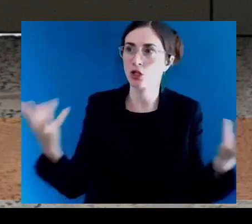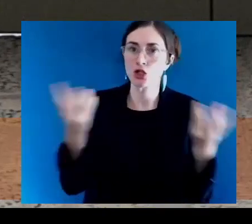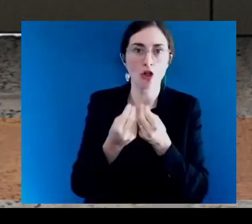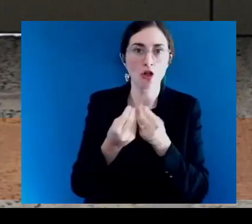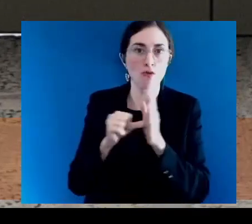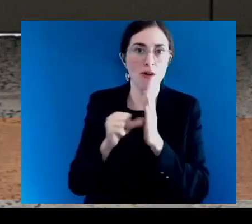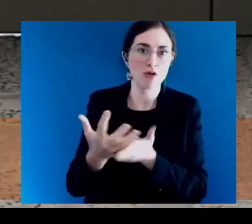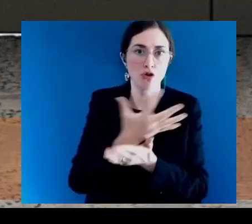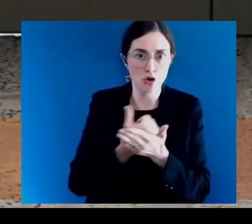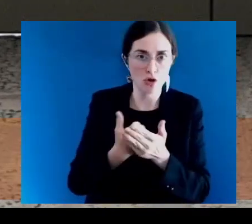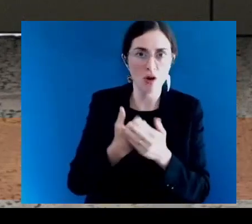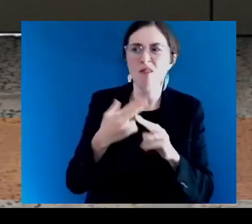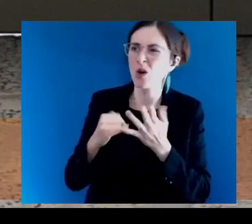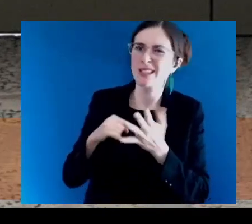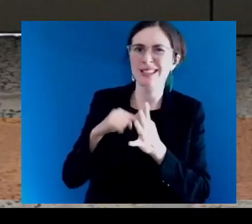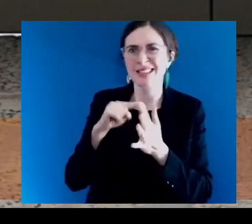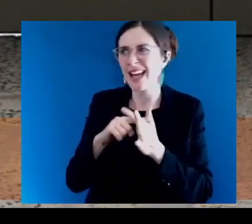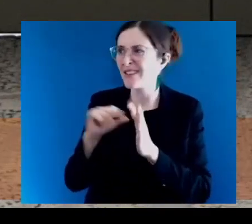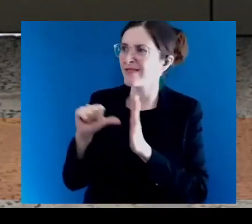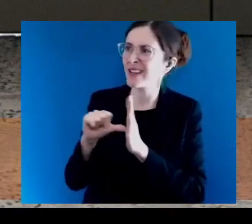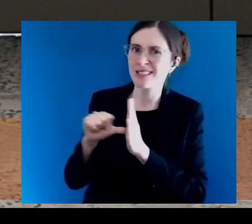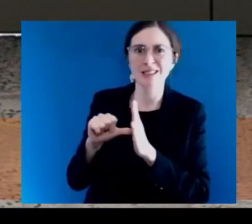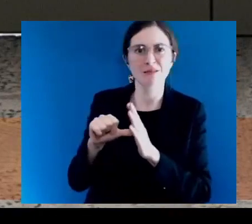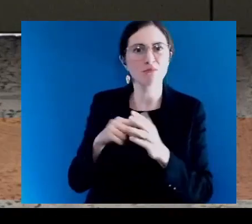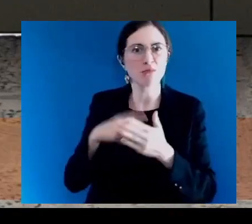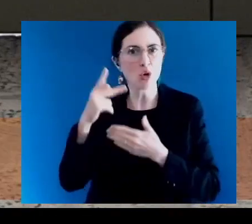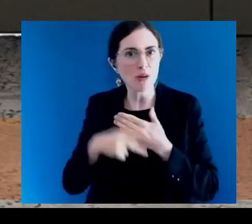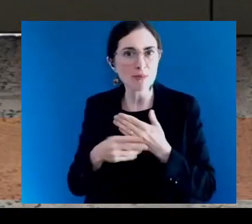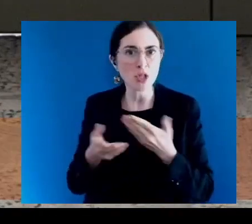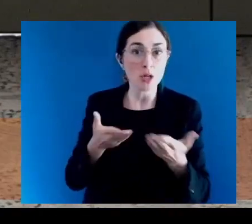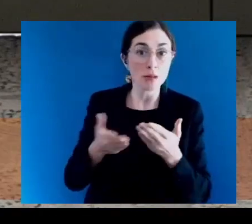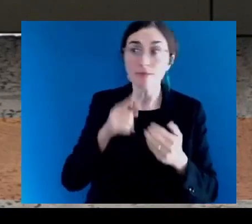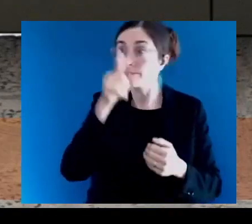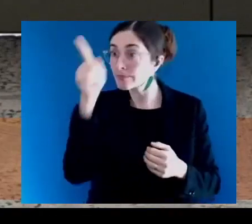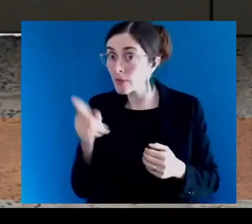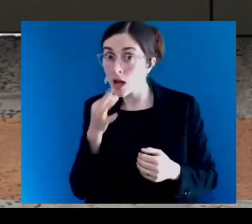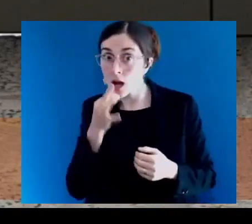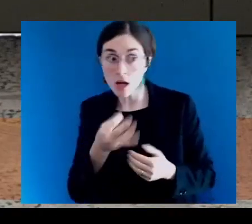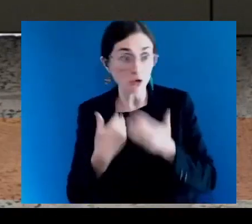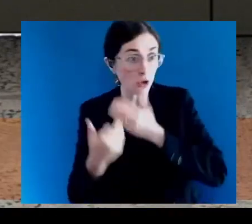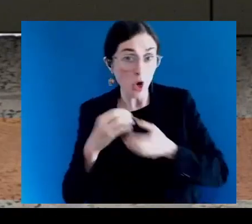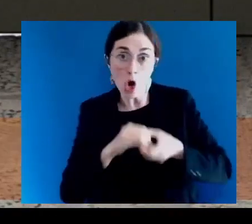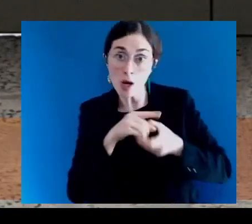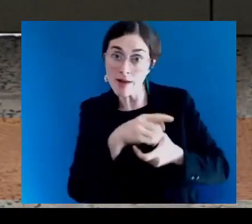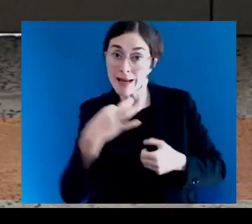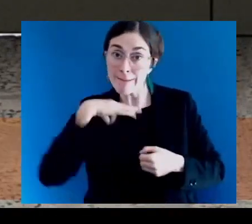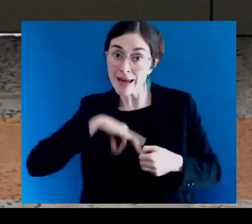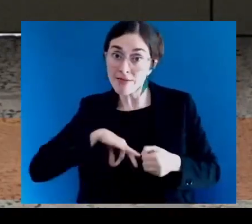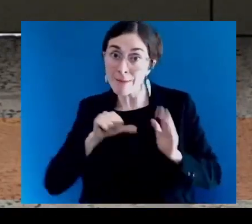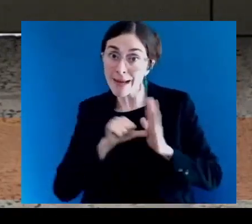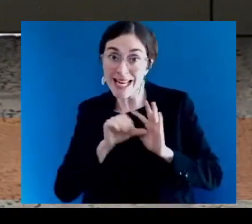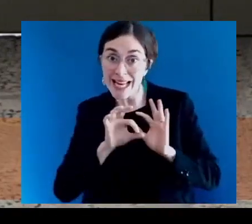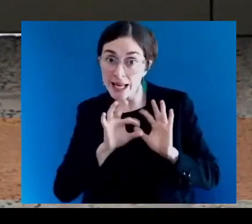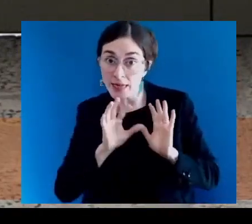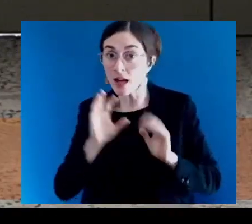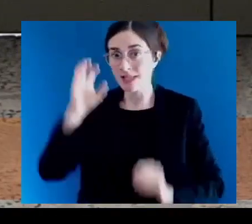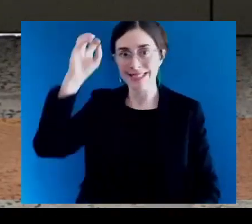for state-funded programs and services. Do traditional owners primarily benefit from this revenue? No. That's